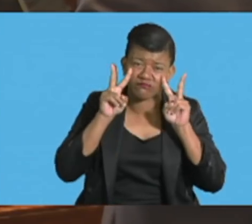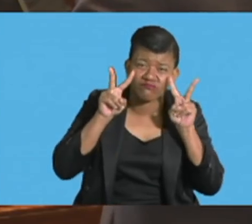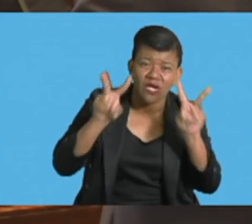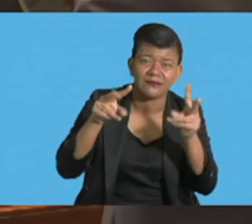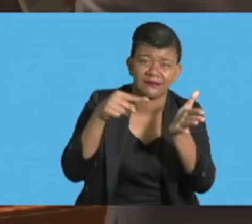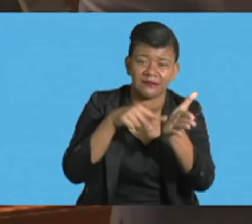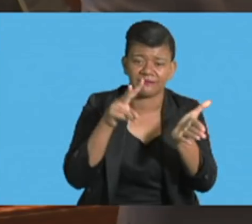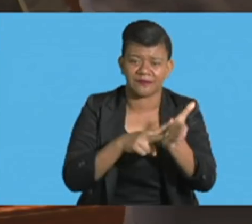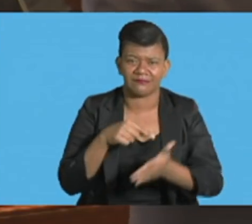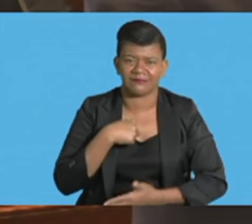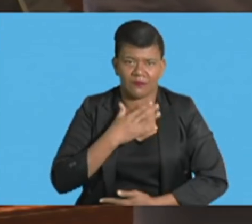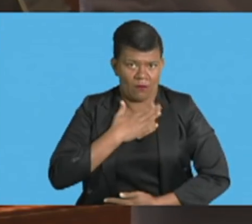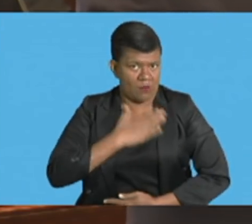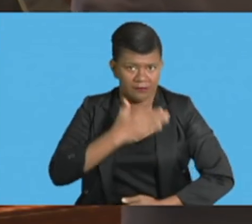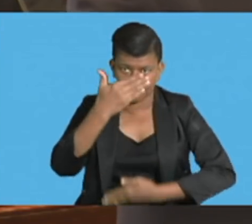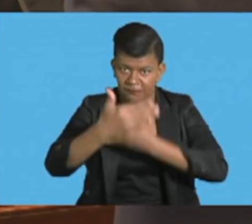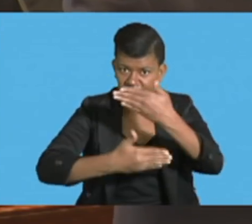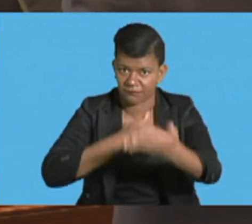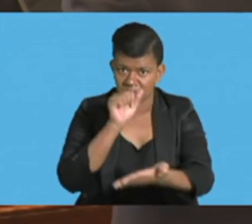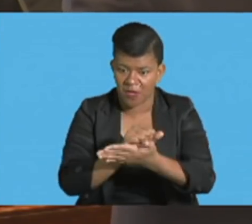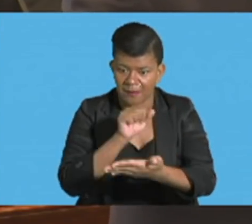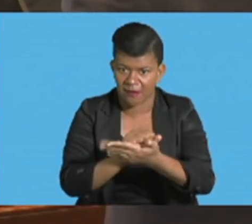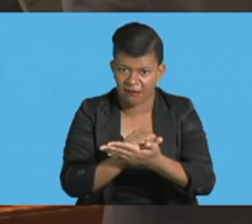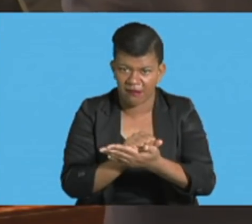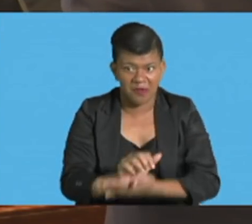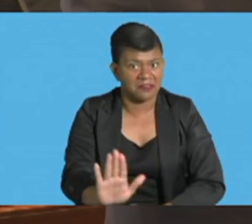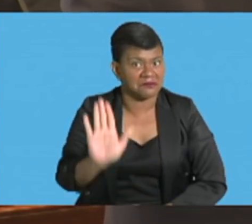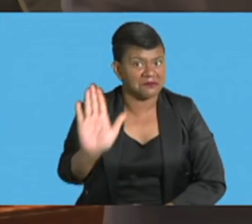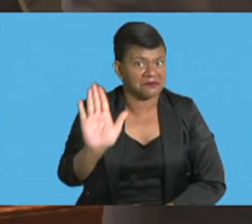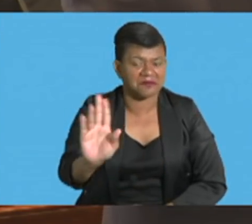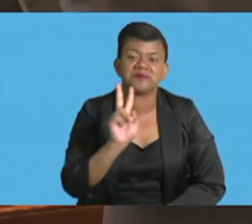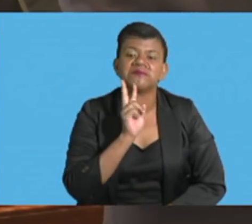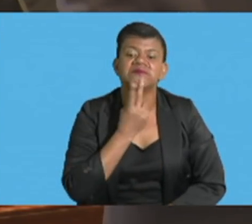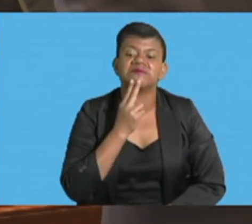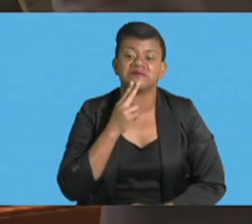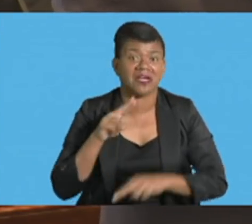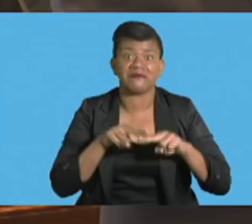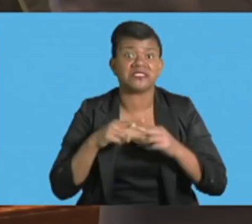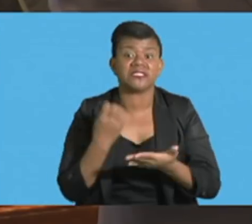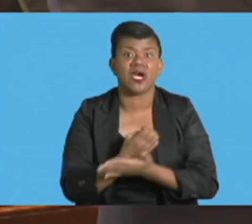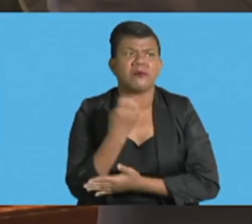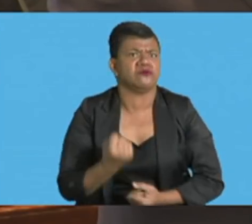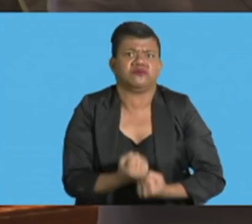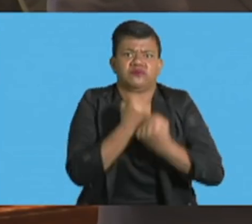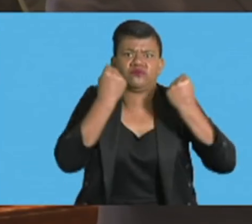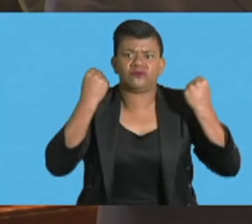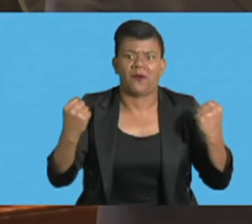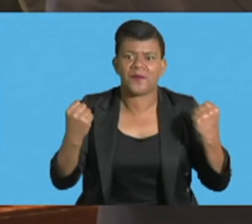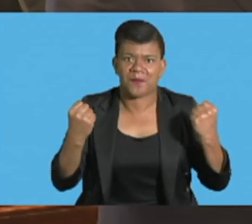now. The Fijian economy is strong and our liquidity levels are more than